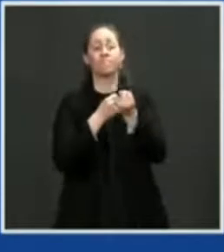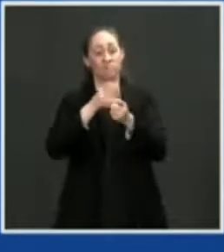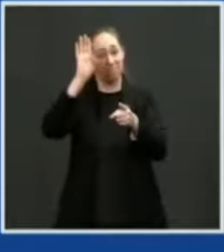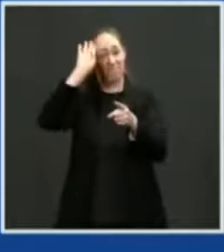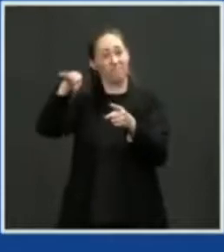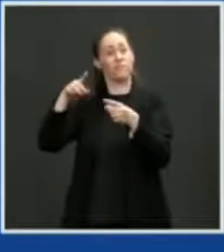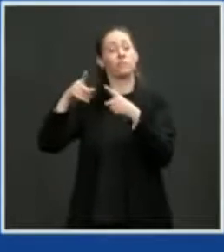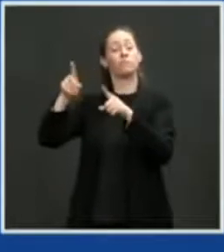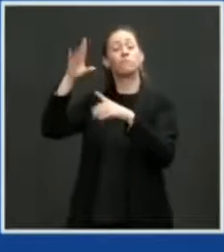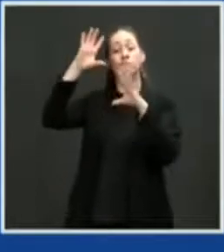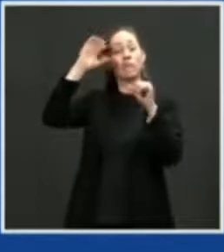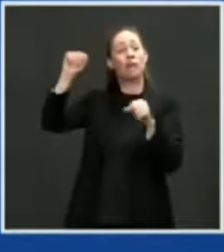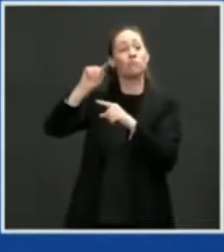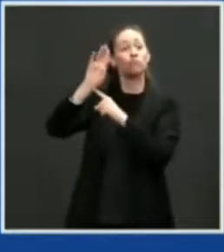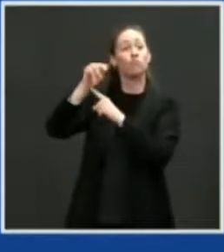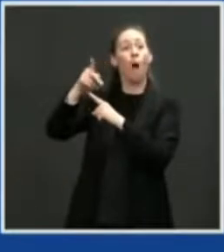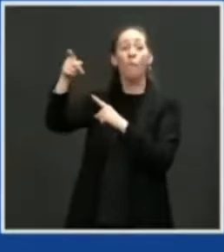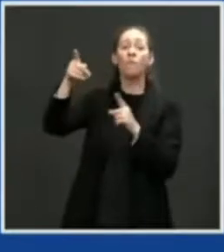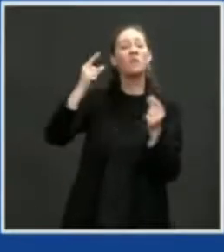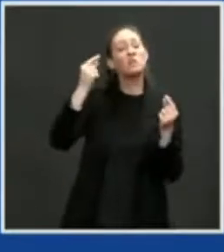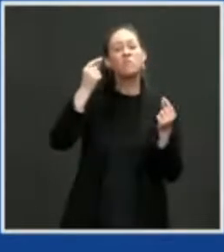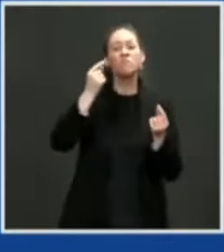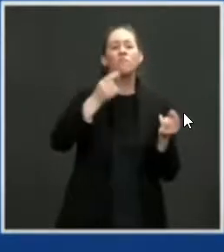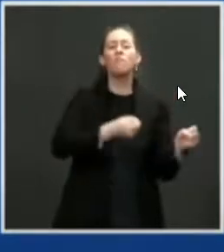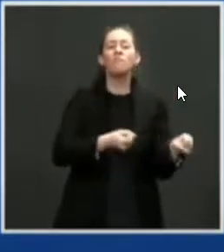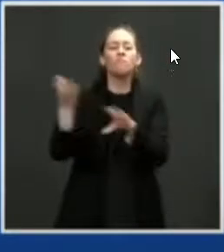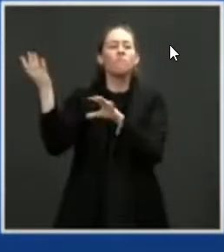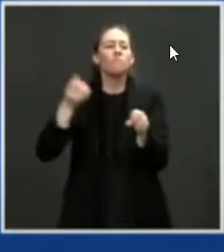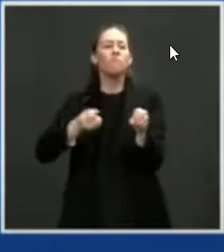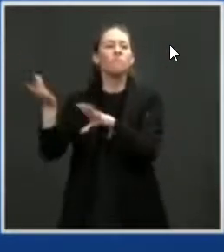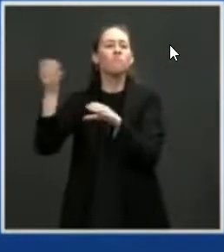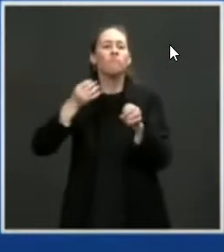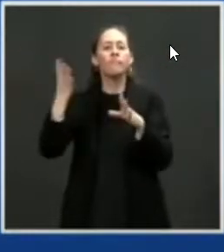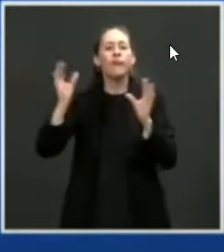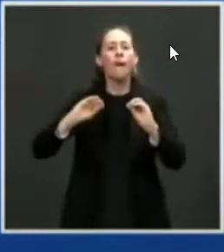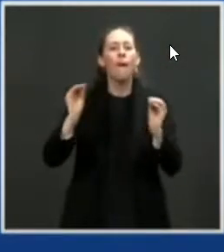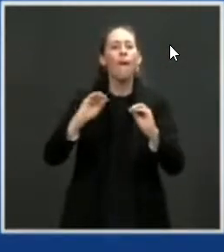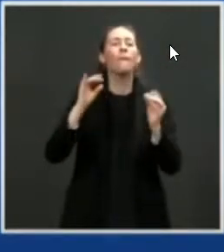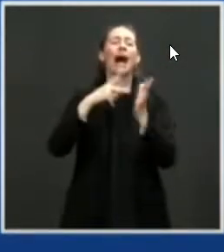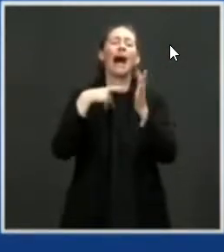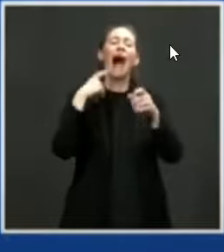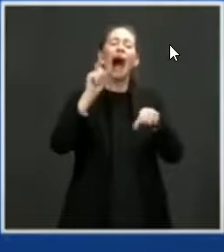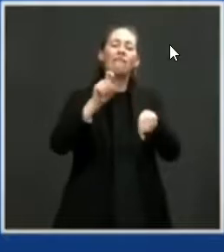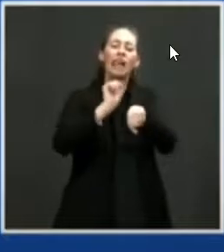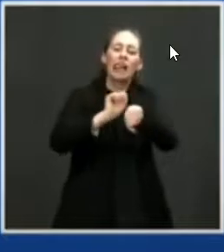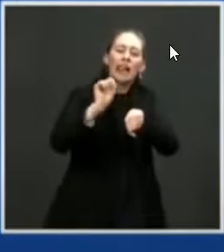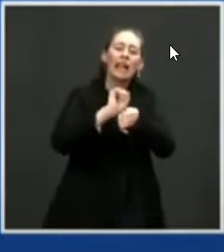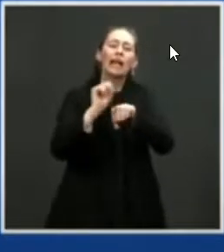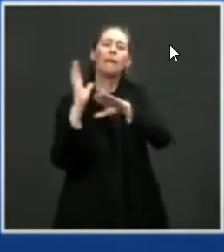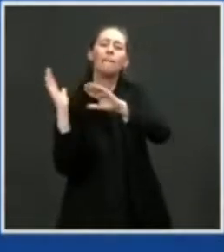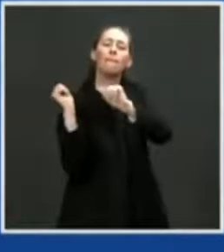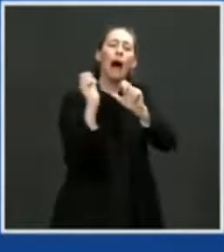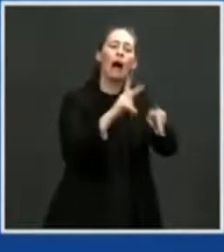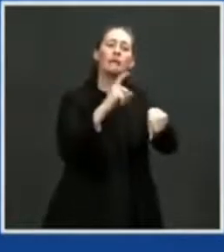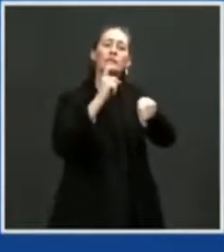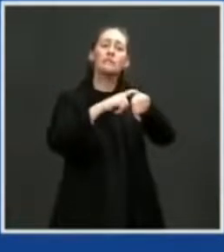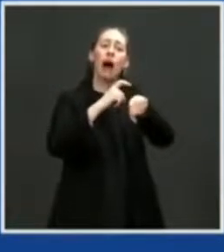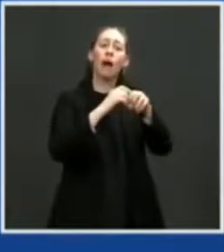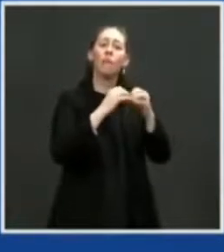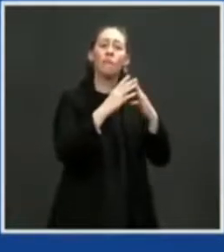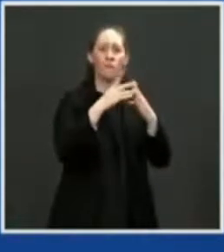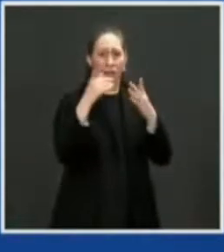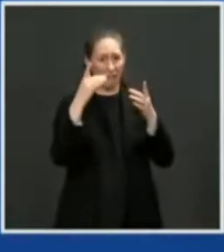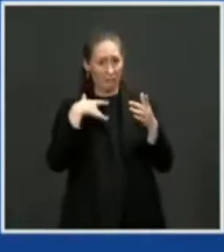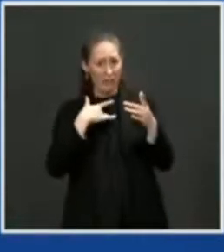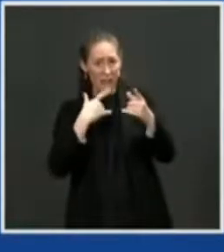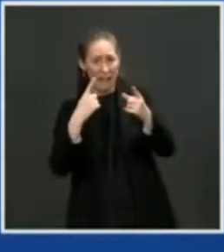It's going to take time. And the other it's thing going to take time. I might add, you can't be mean to me. I'm not an answer because if you don't want the detail. Oh, you